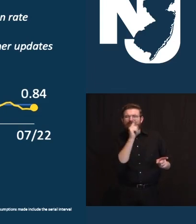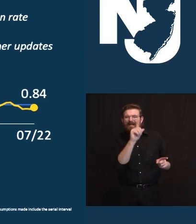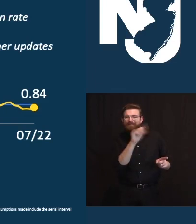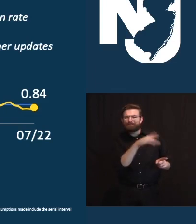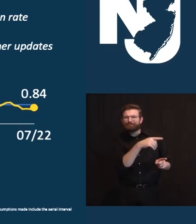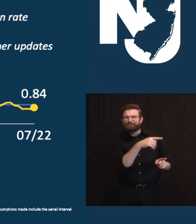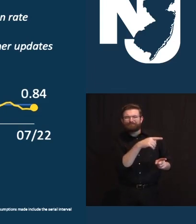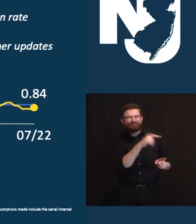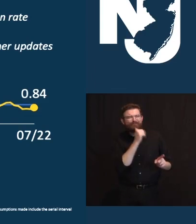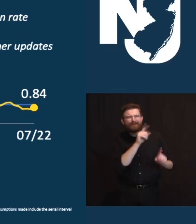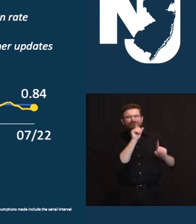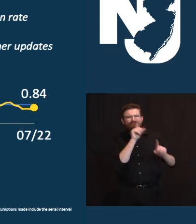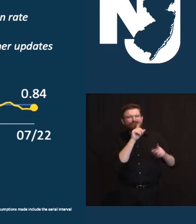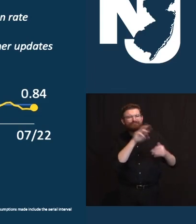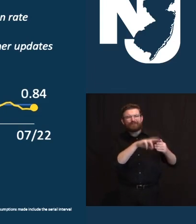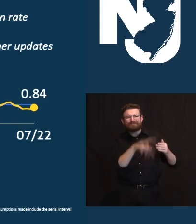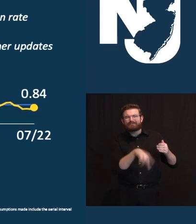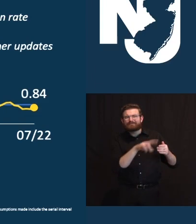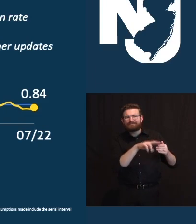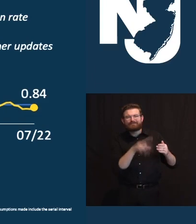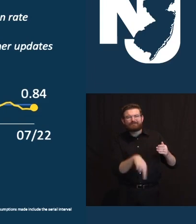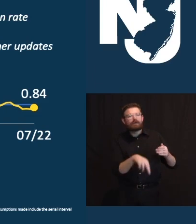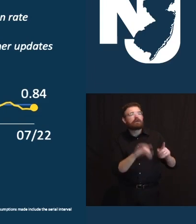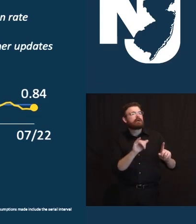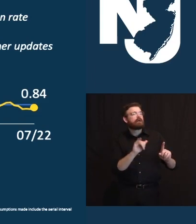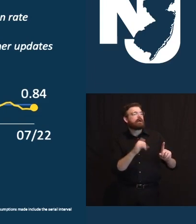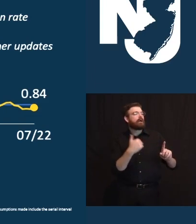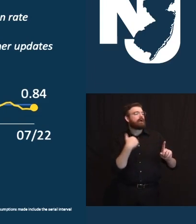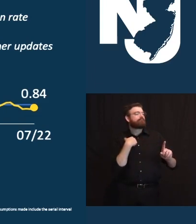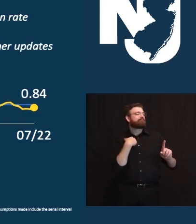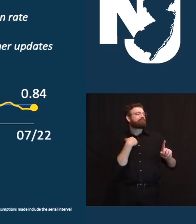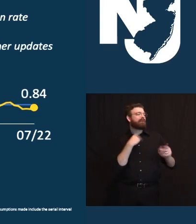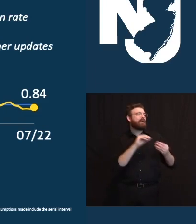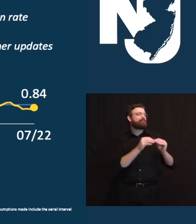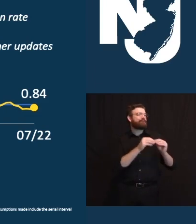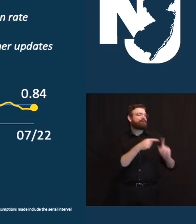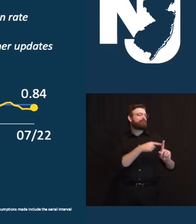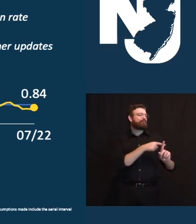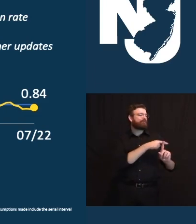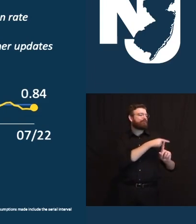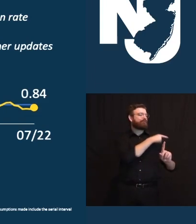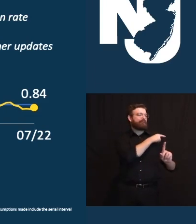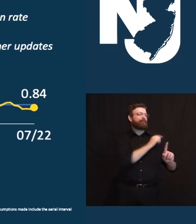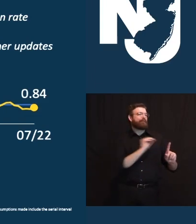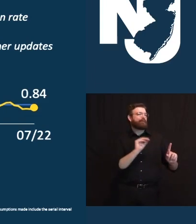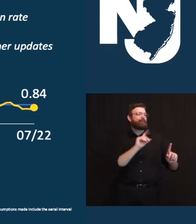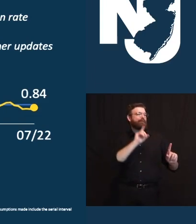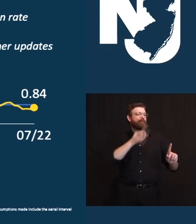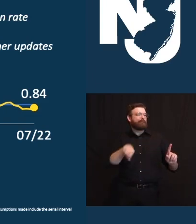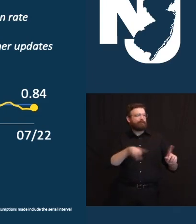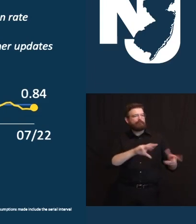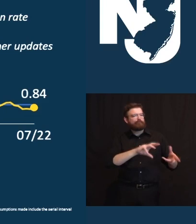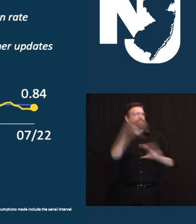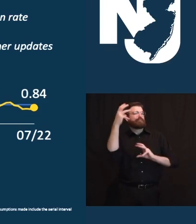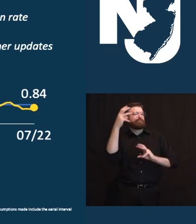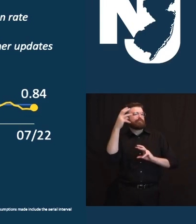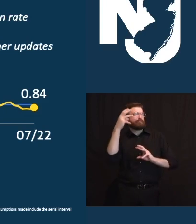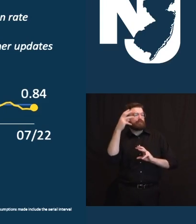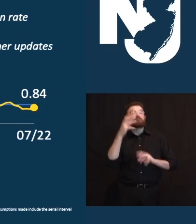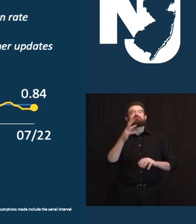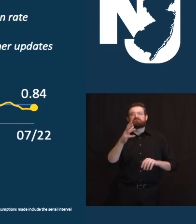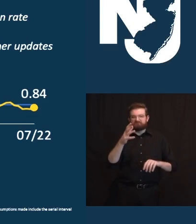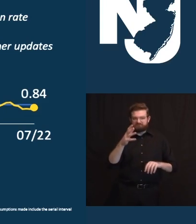had skewed some of our reporting numbers over the prior several days. As that backlog continues to be clear, the data is reflective of